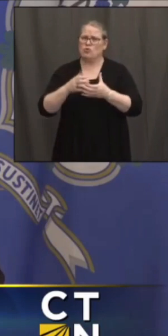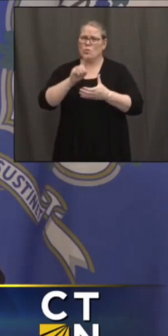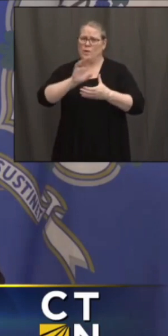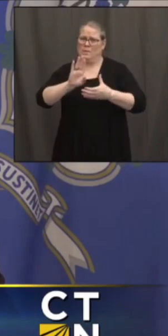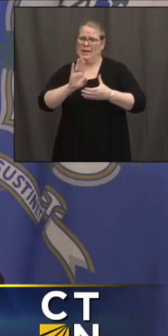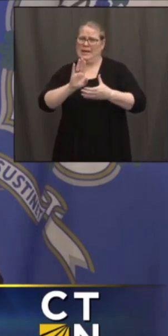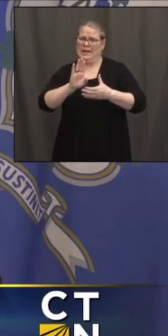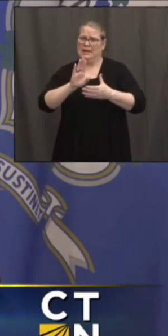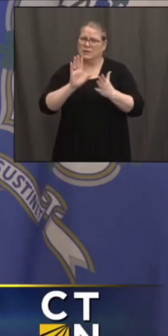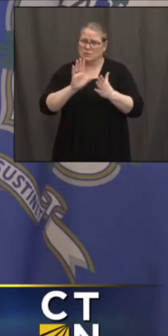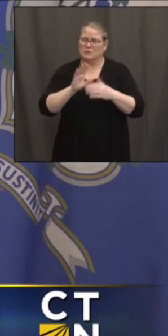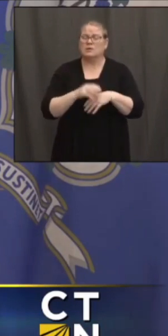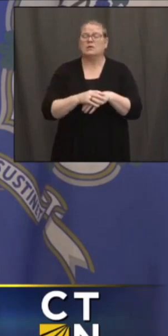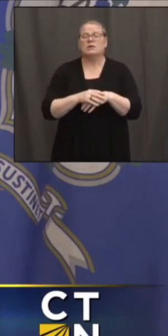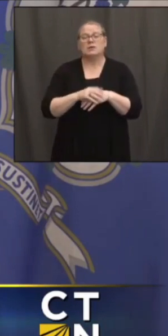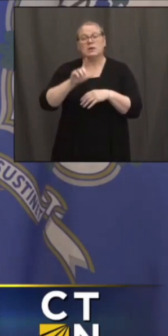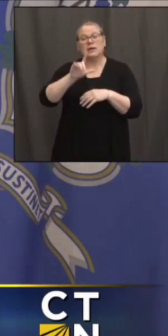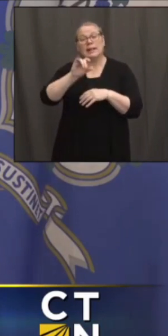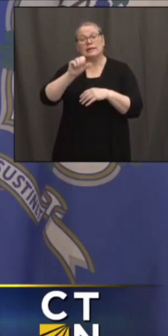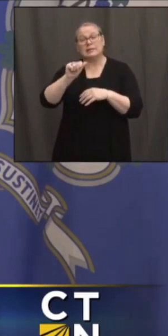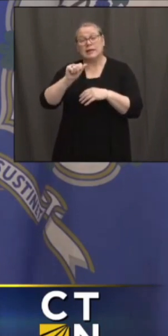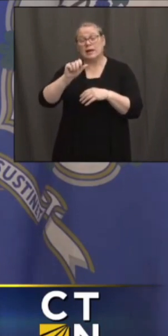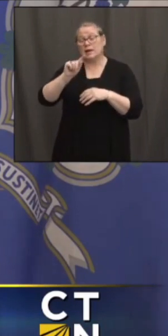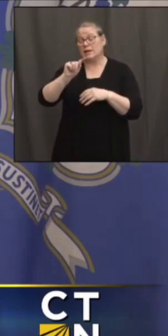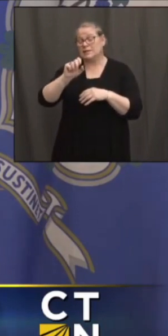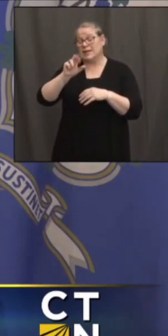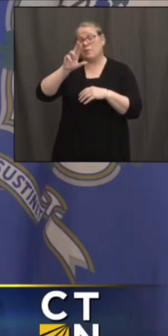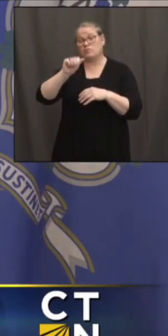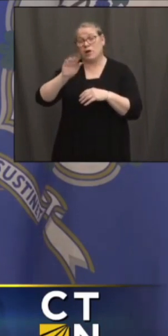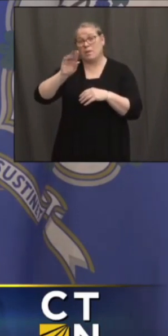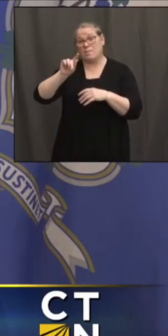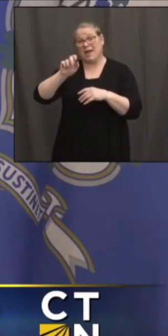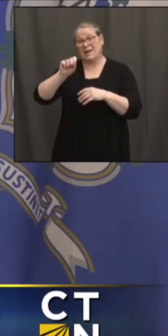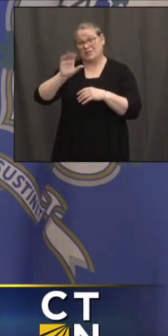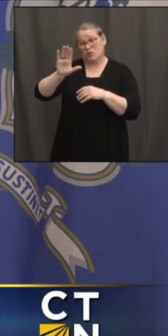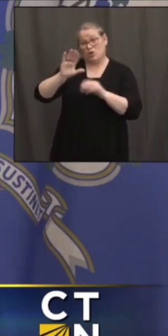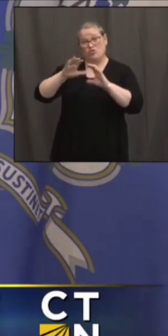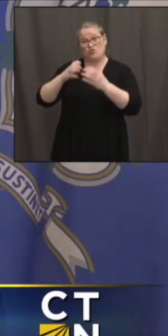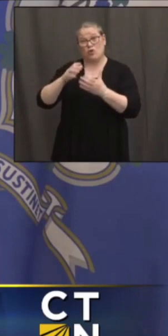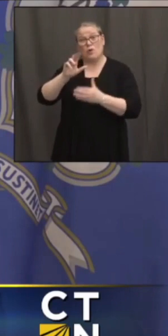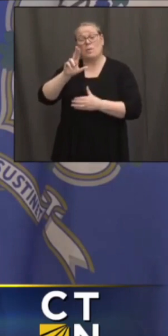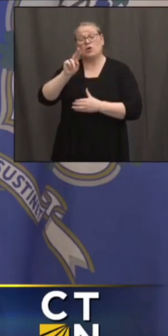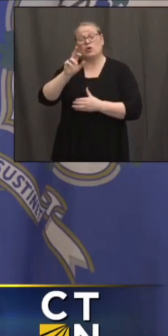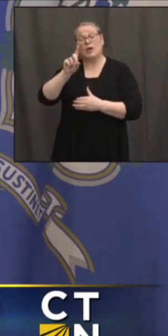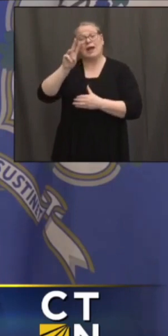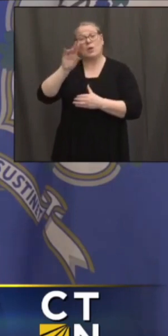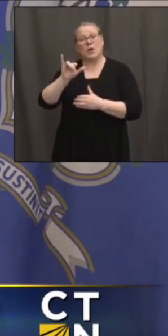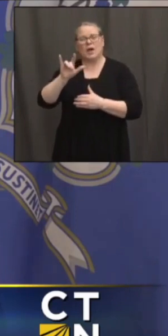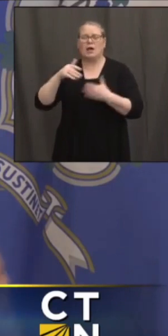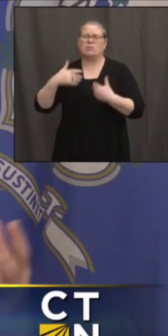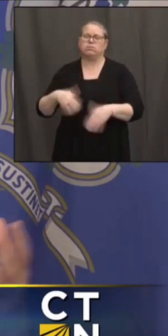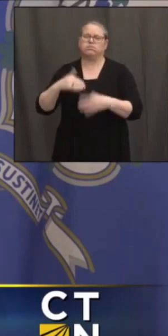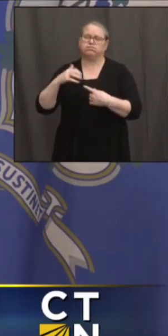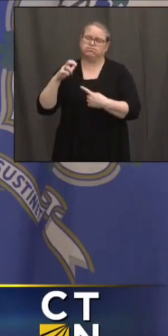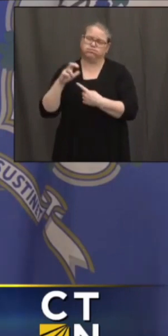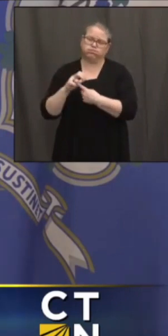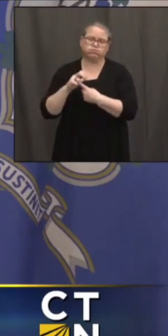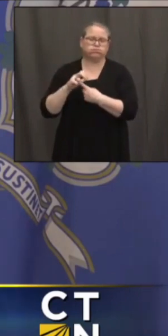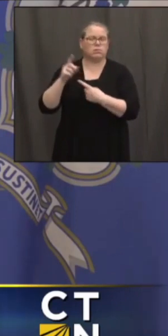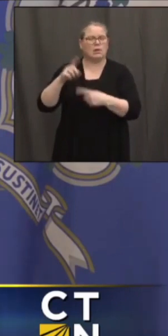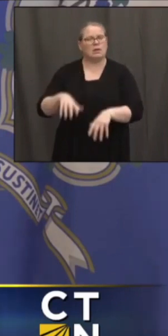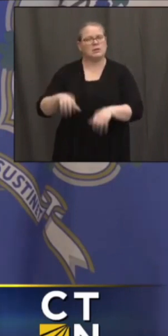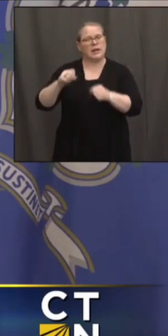and her amazing group at United Way are taking the lead. They are taking all those calls that are